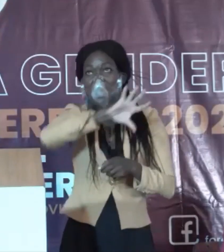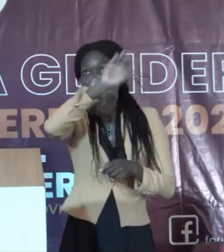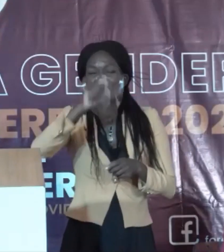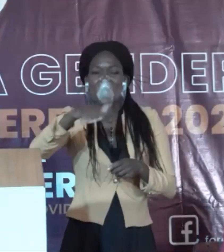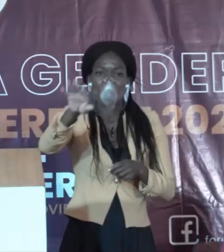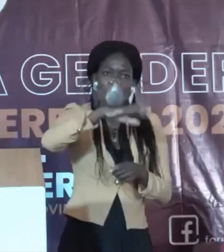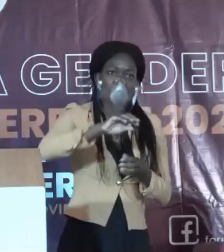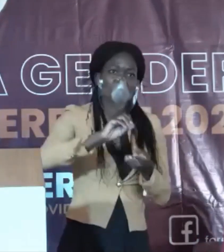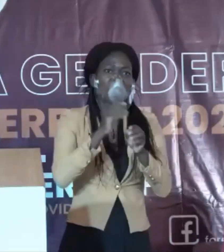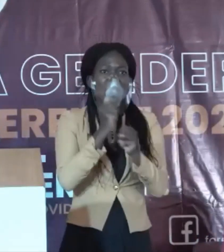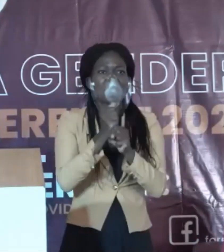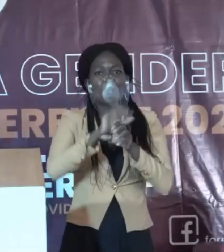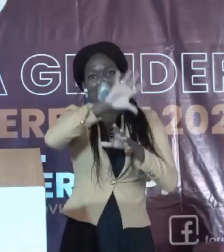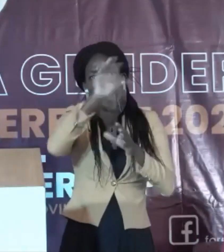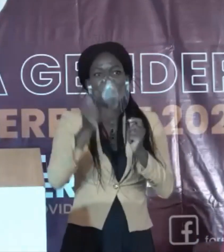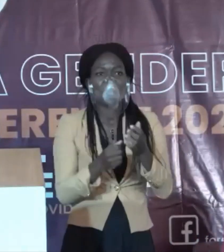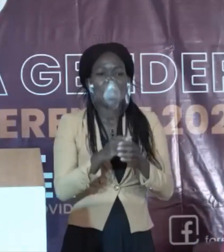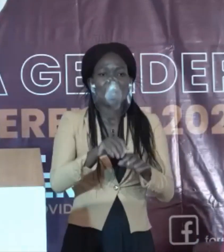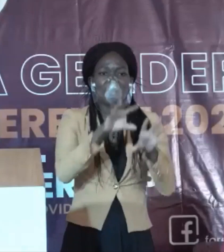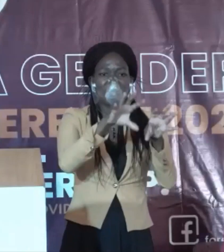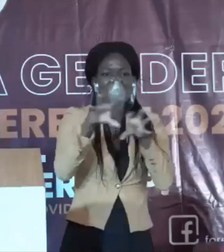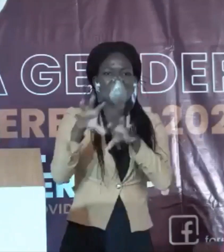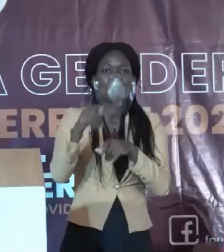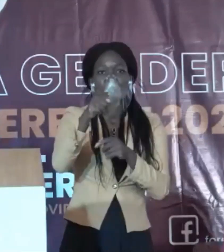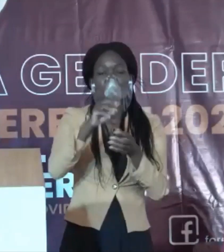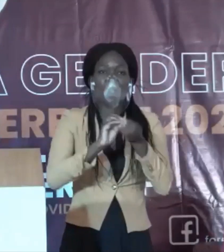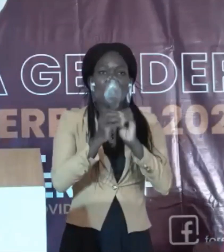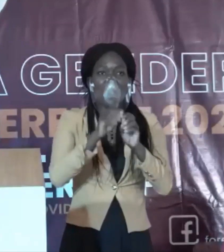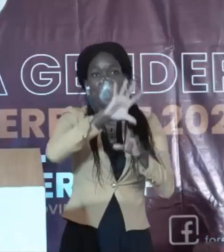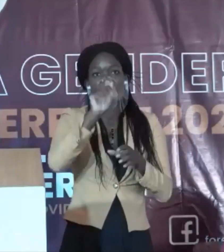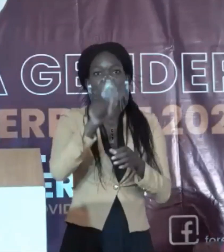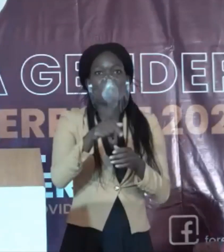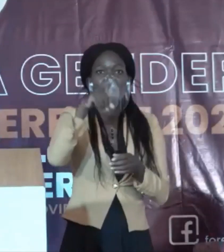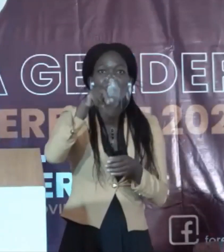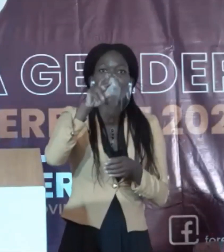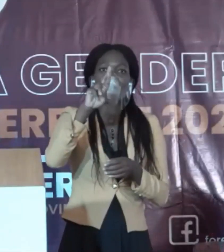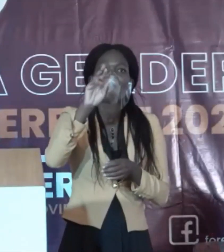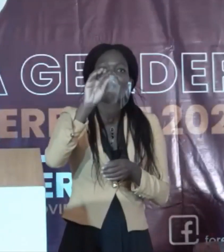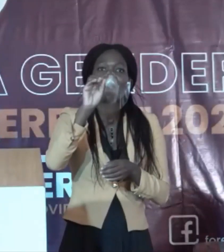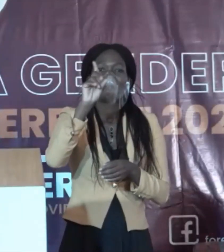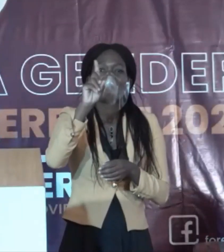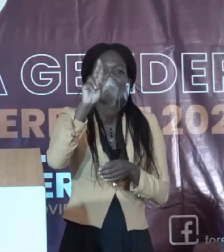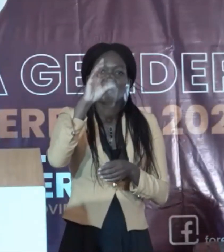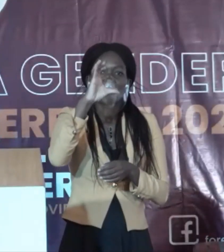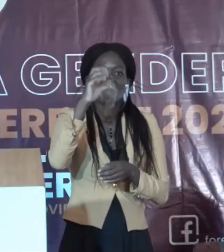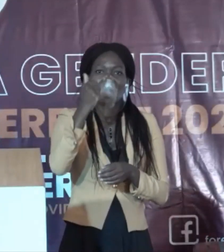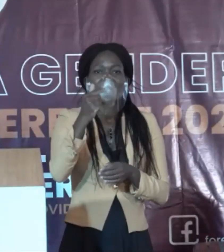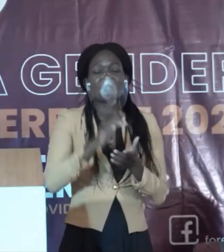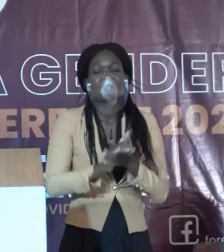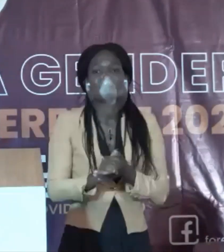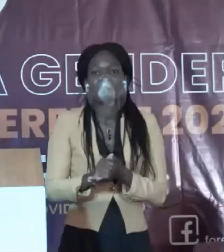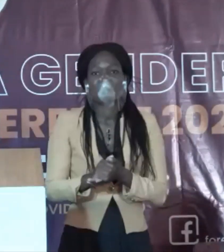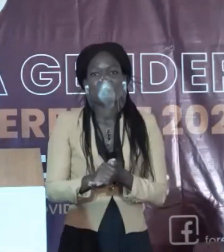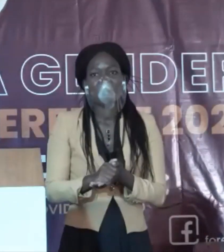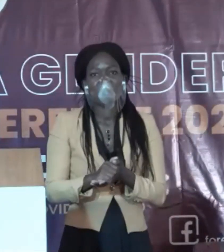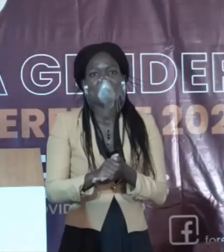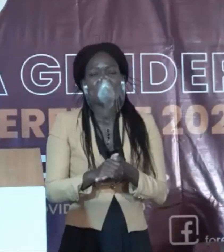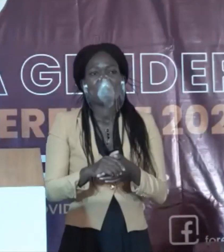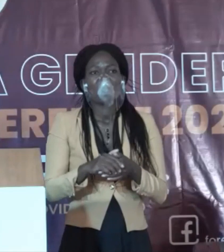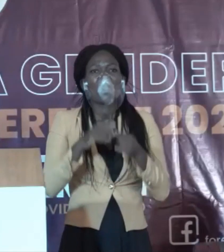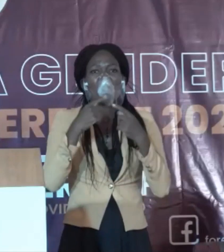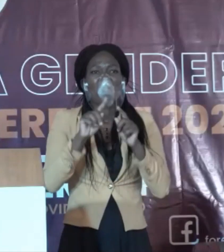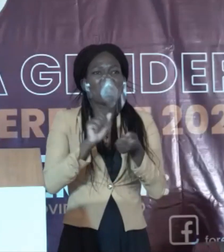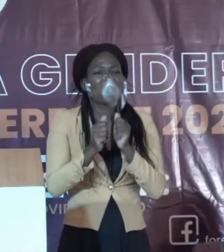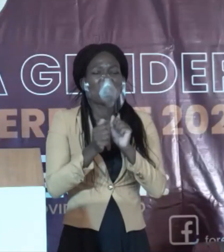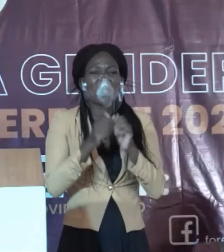African products. Women require support to connect to such platform as the cost of internet is